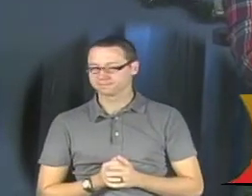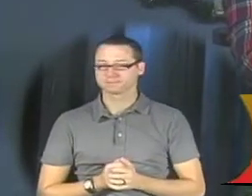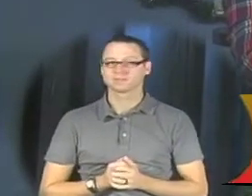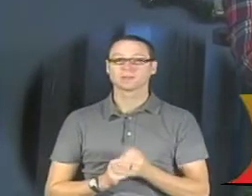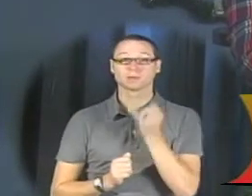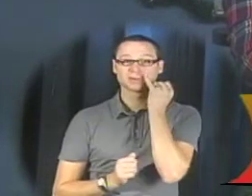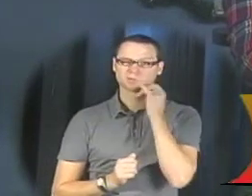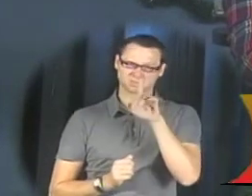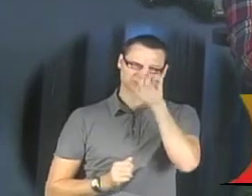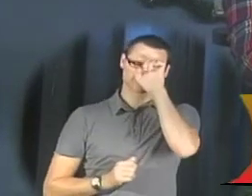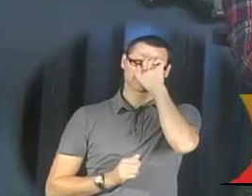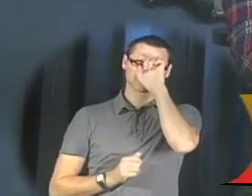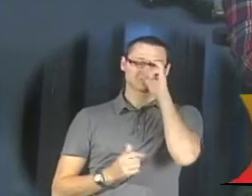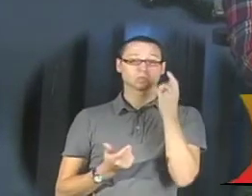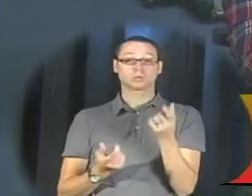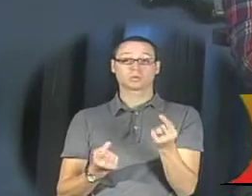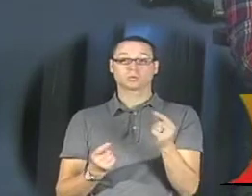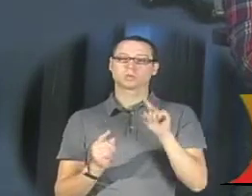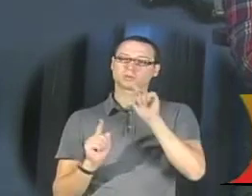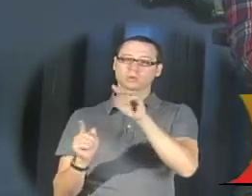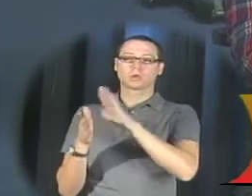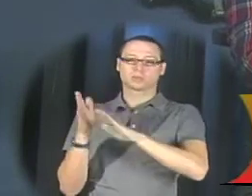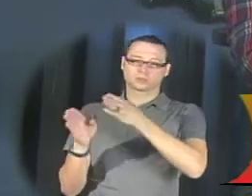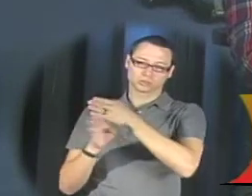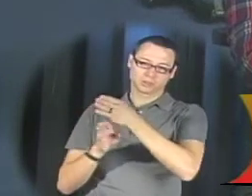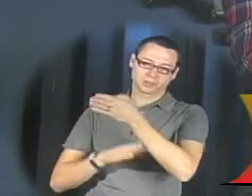questions, answers may be found in college and career.